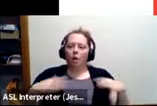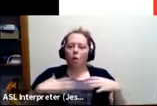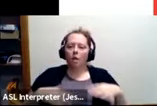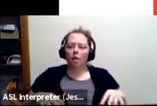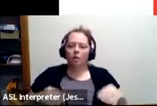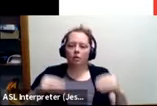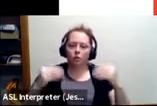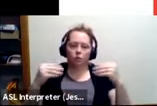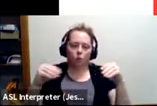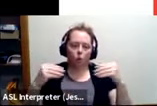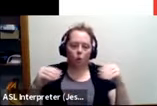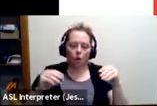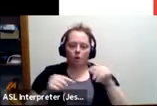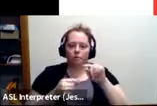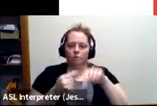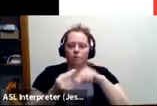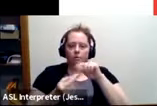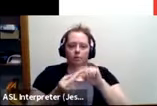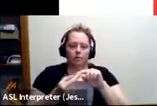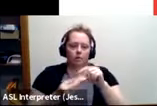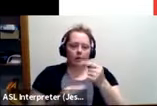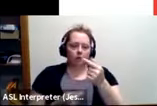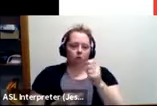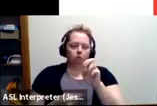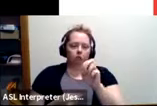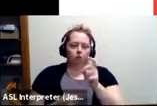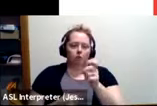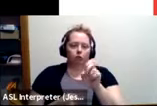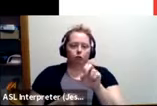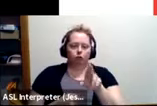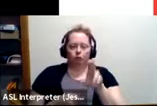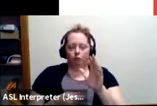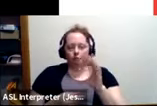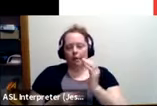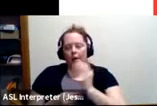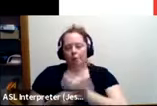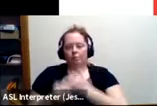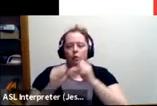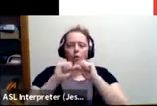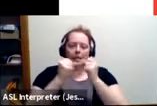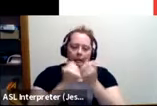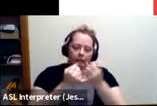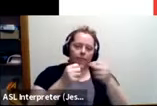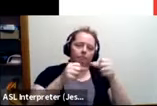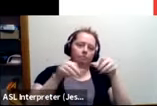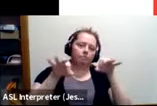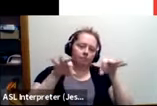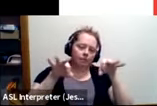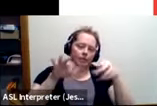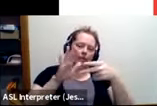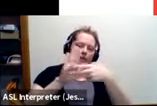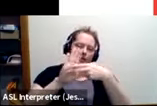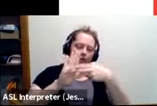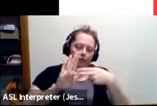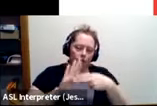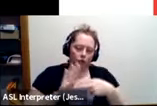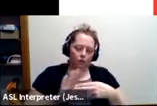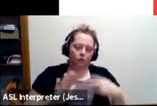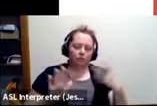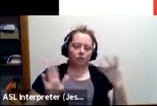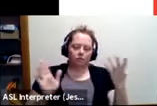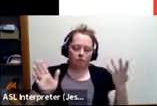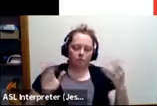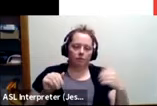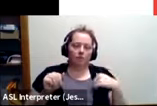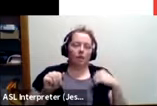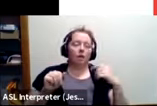clothing of a particular gender as we've defined it for our society. And somebody comes in who's not of that gender and wants to come